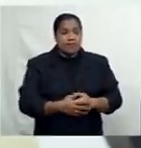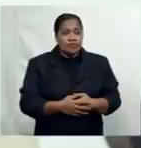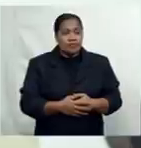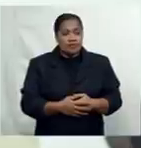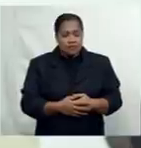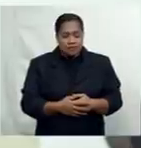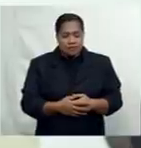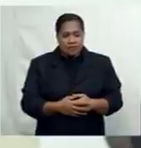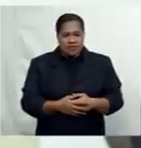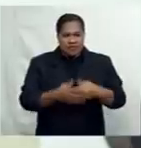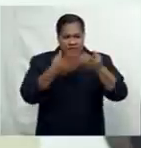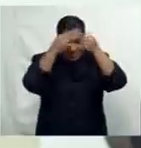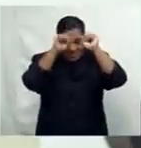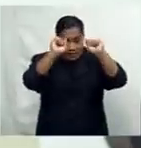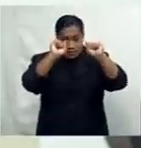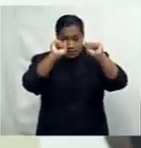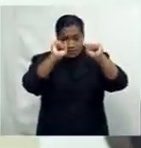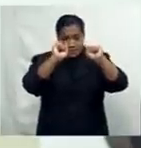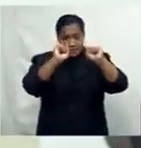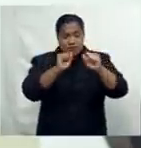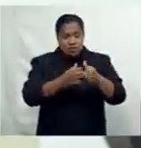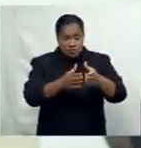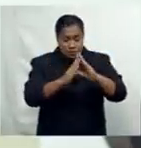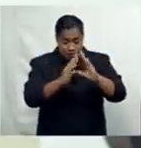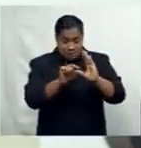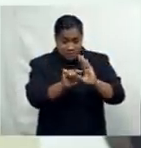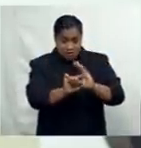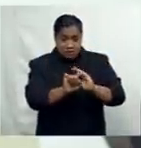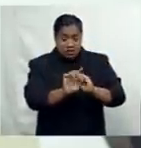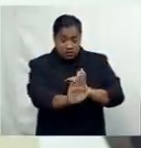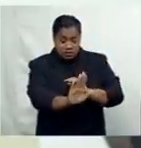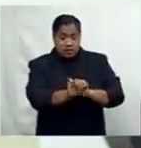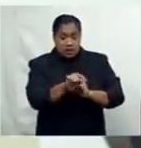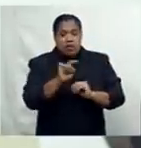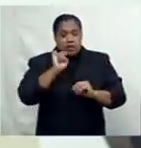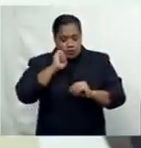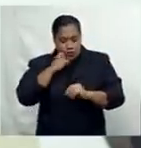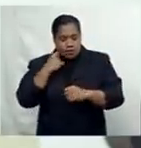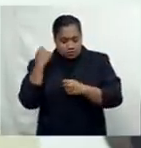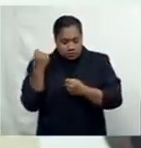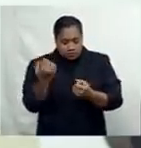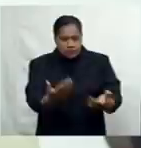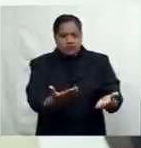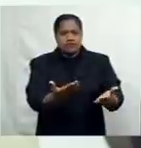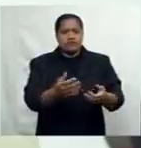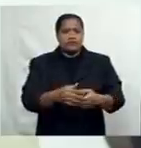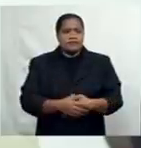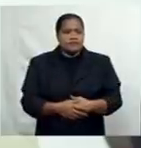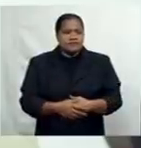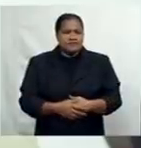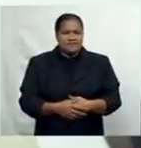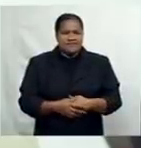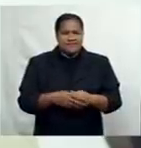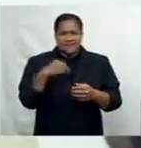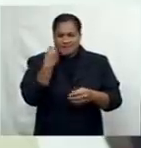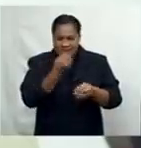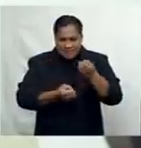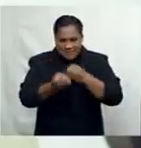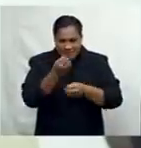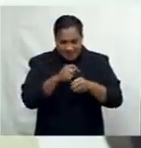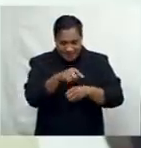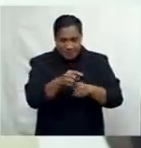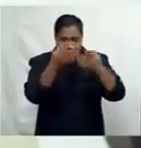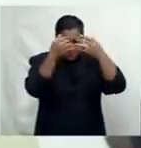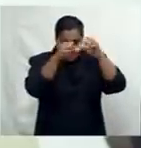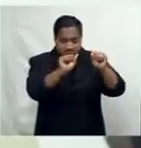breed of dairy cows. We will establish pasture and corn. We will provide startup supplementary feed for